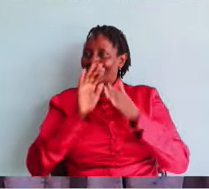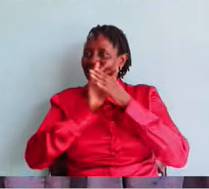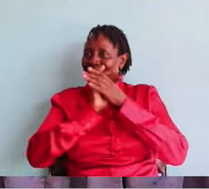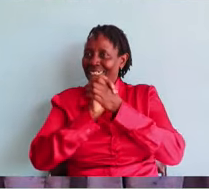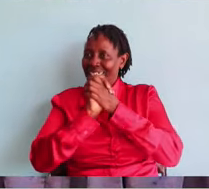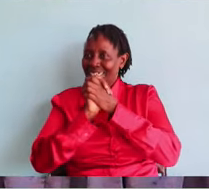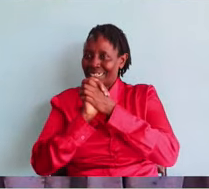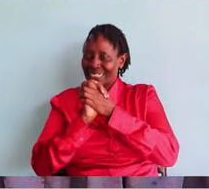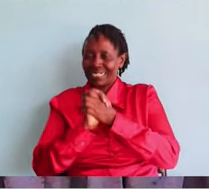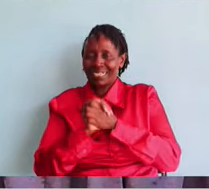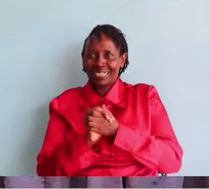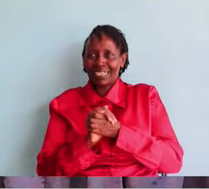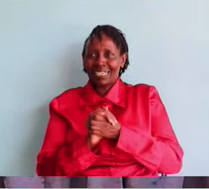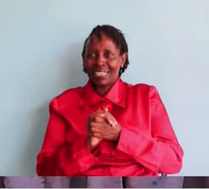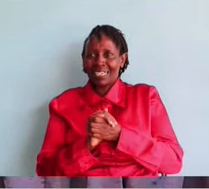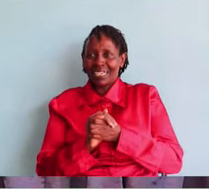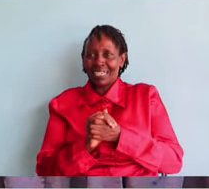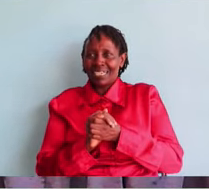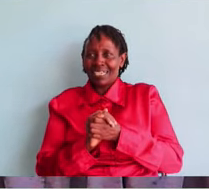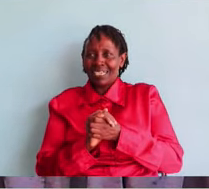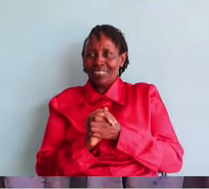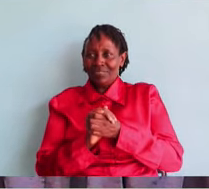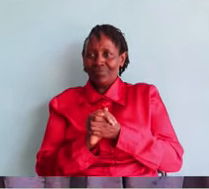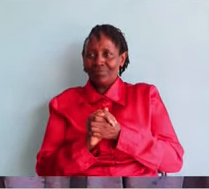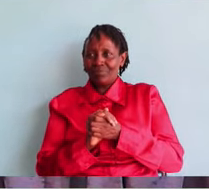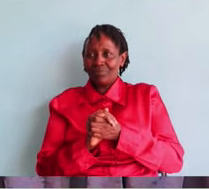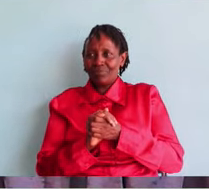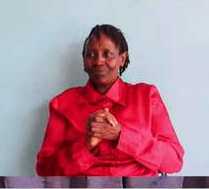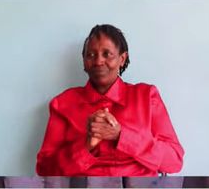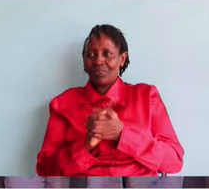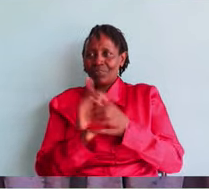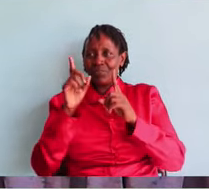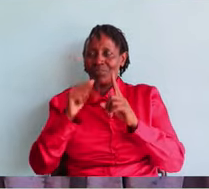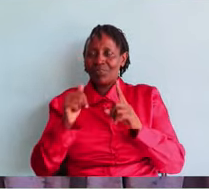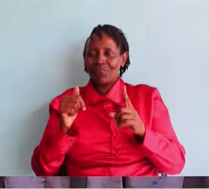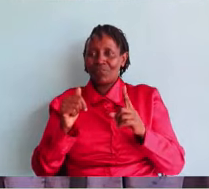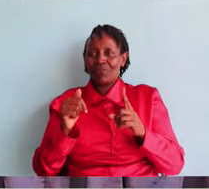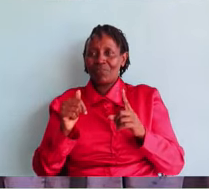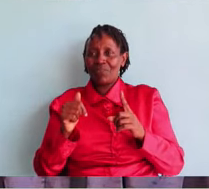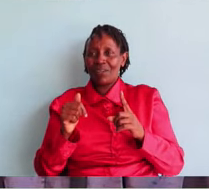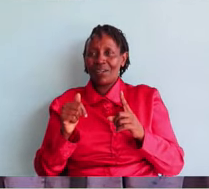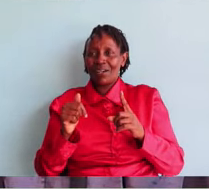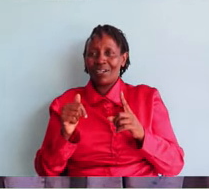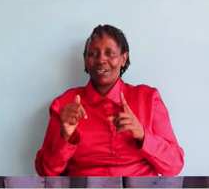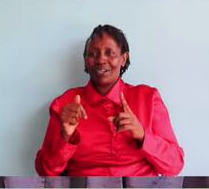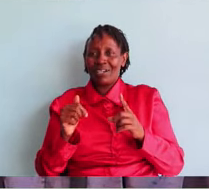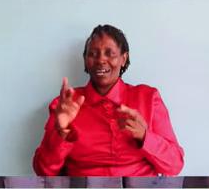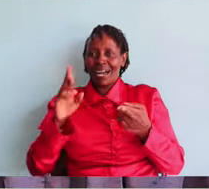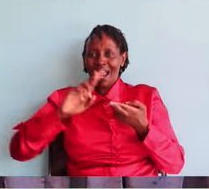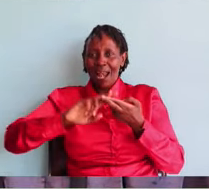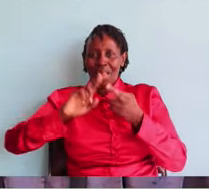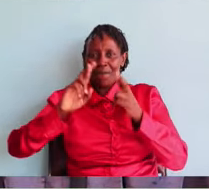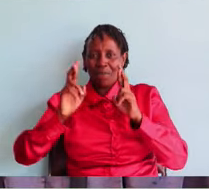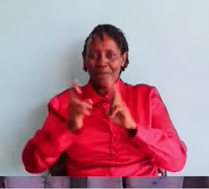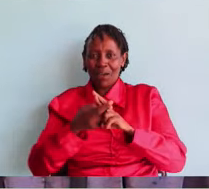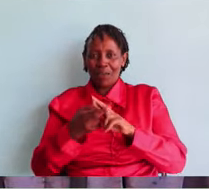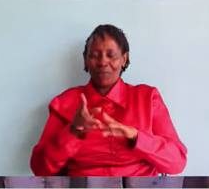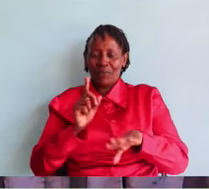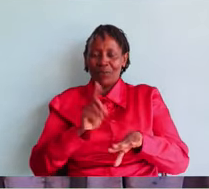must have come up from a revival movement. I do believe that it was